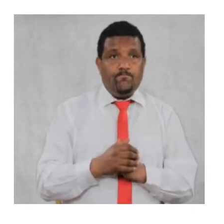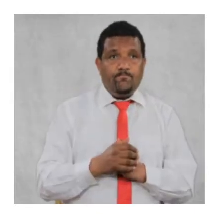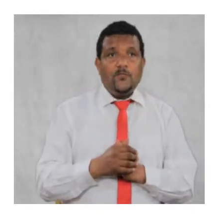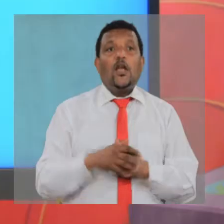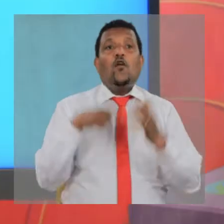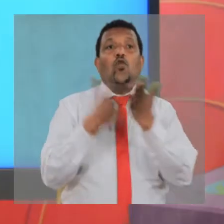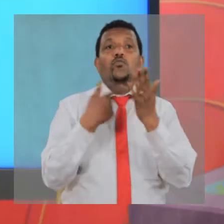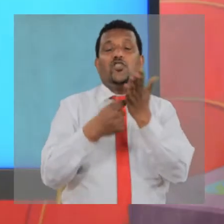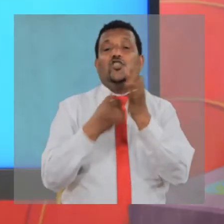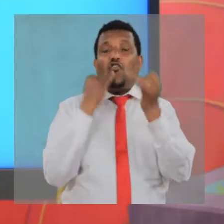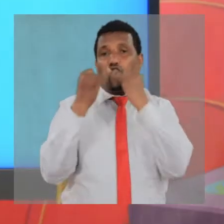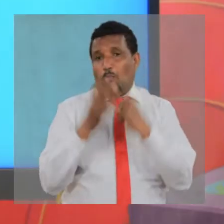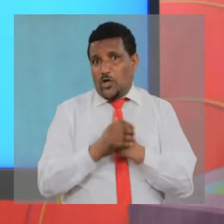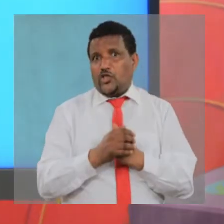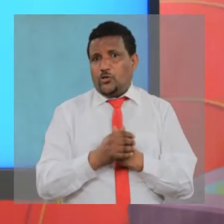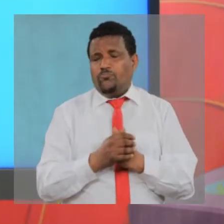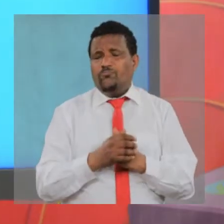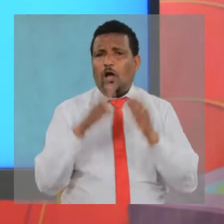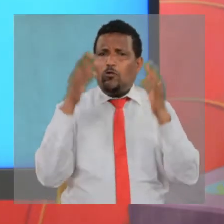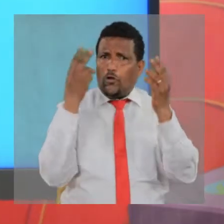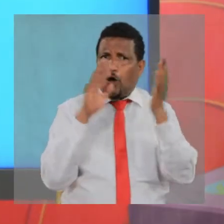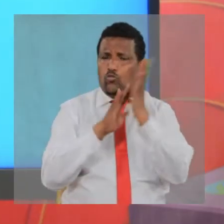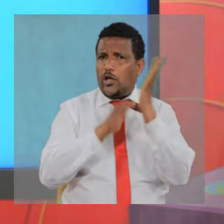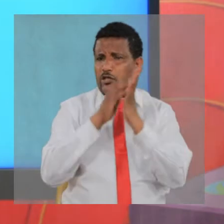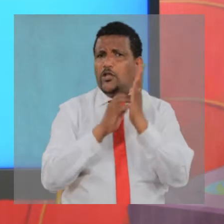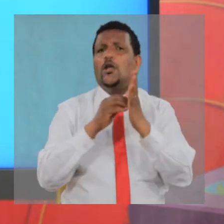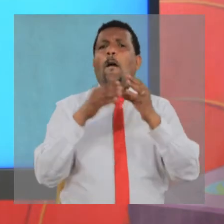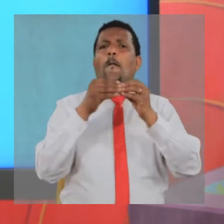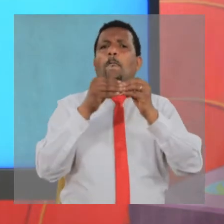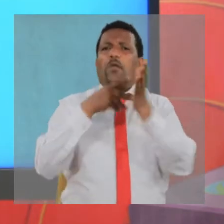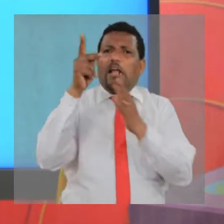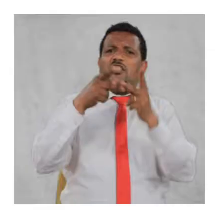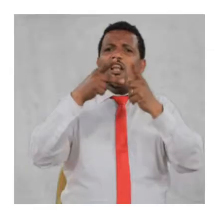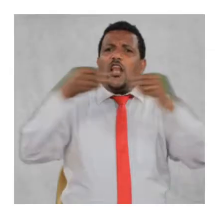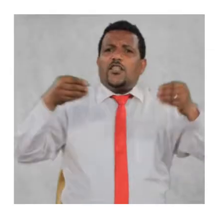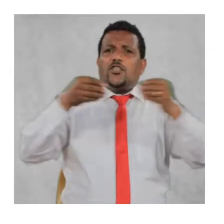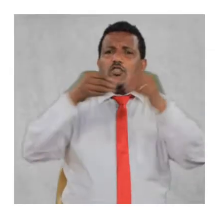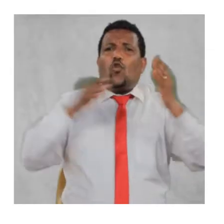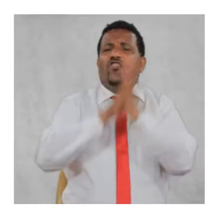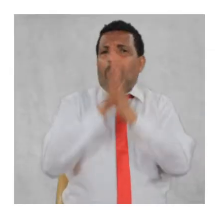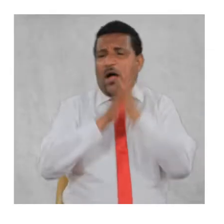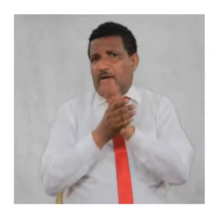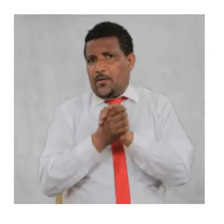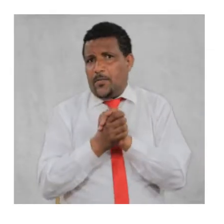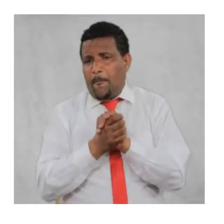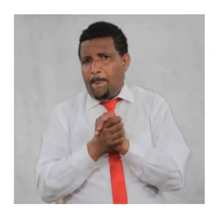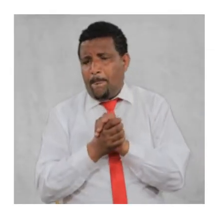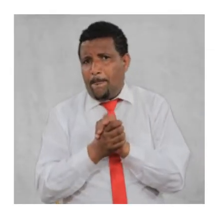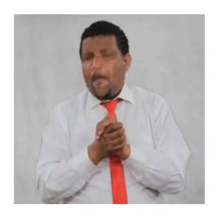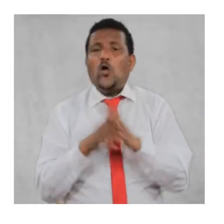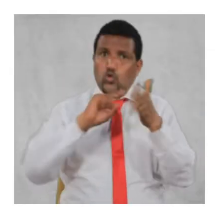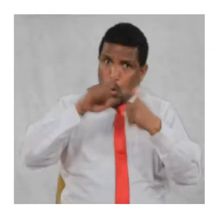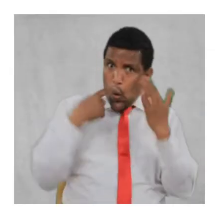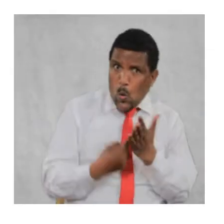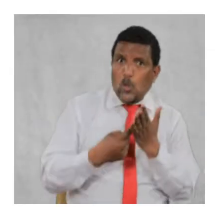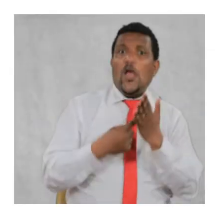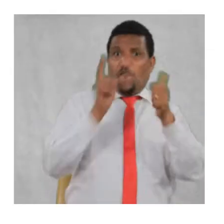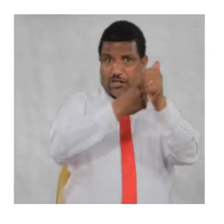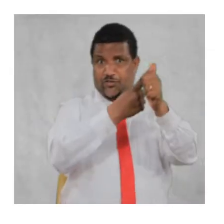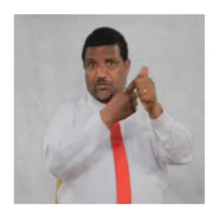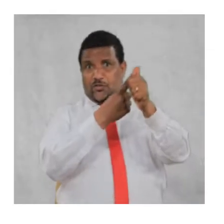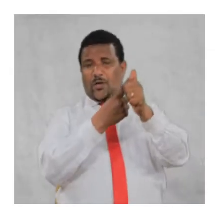from this given information, we can calculate the price elasticity of demand. So the